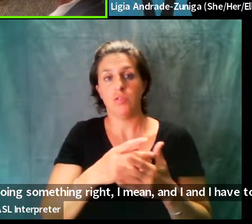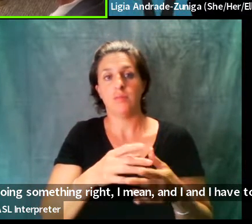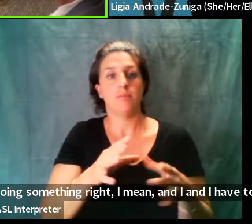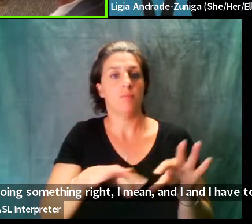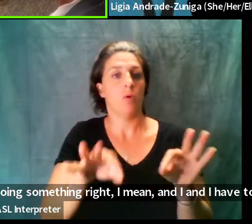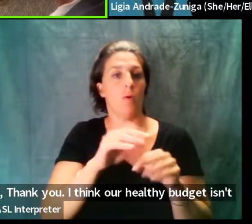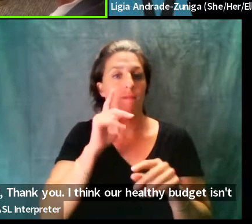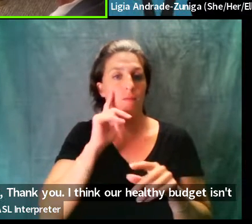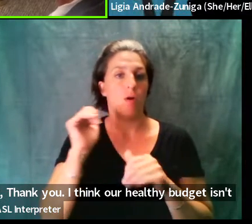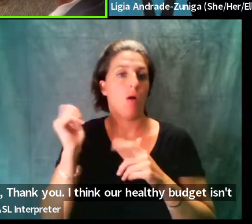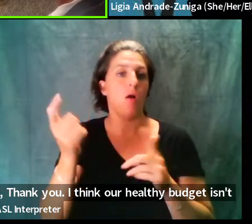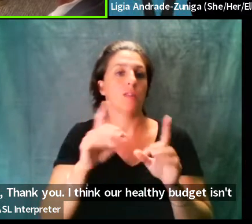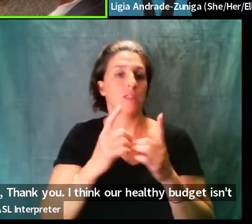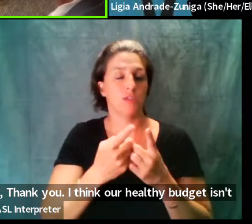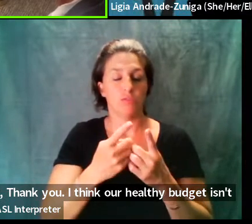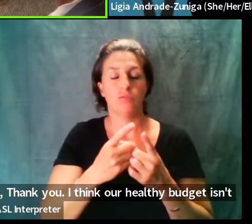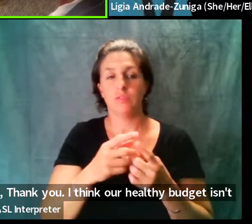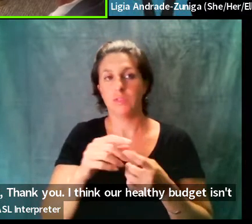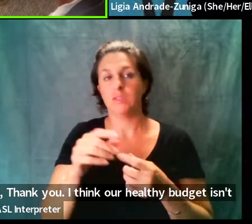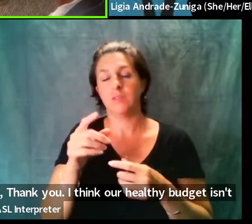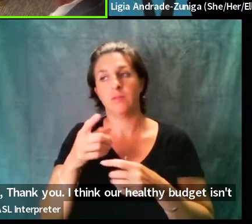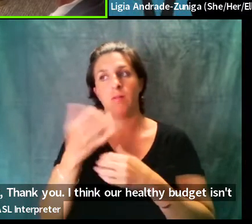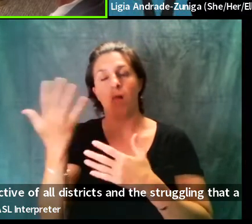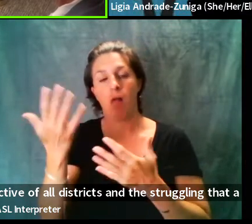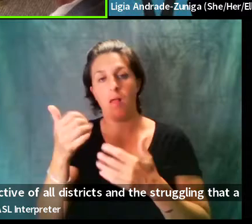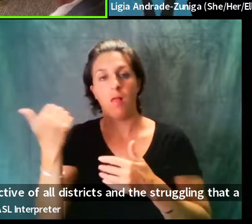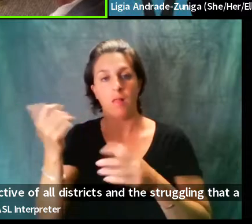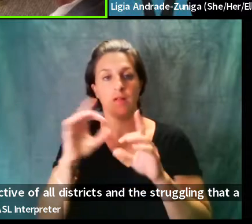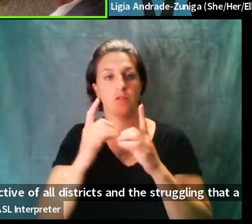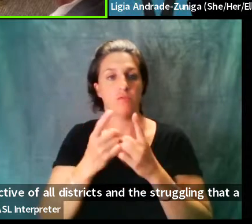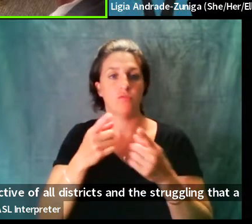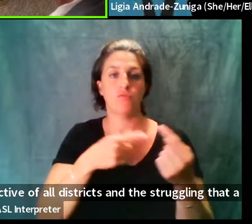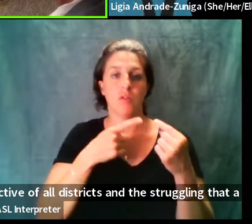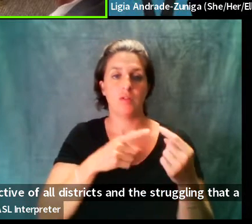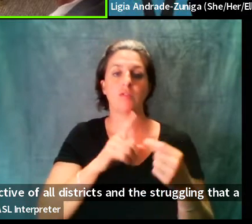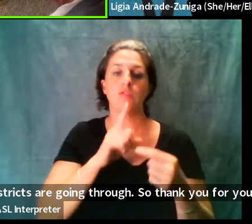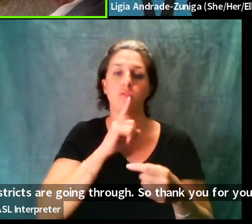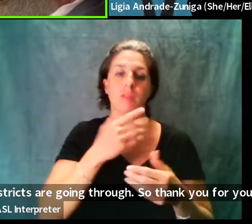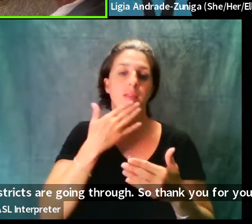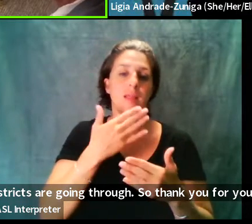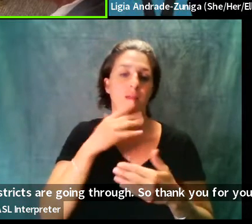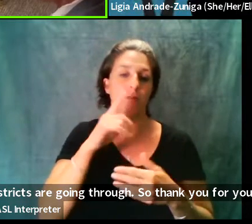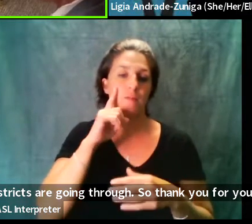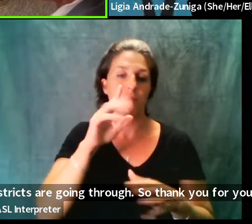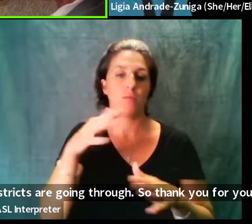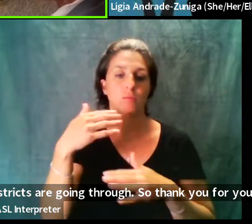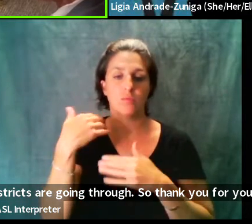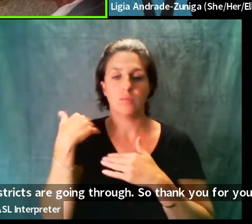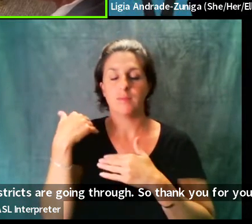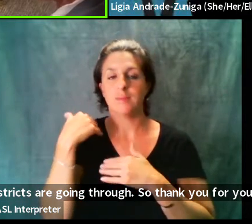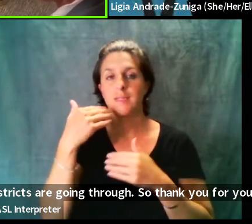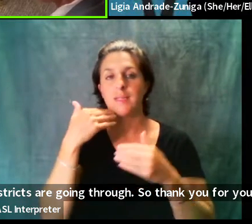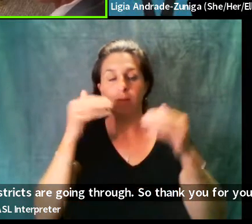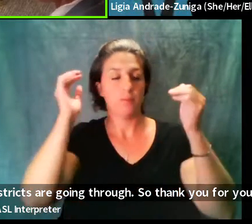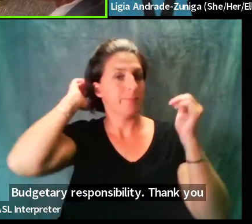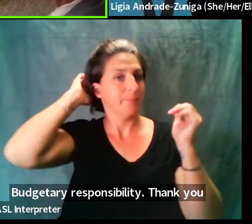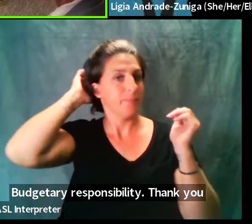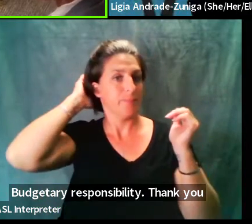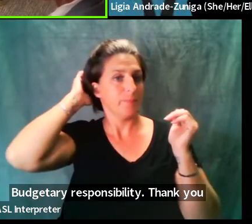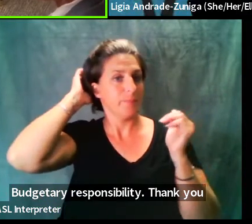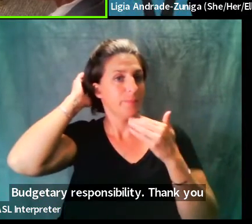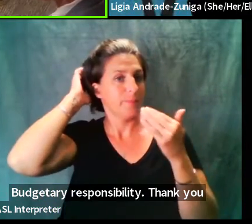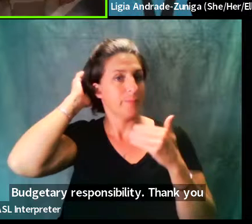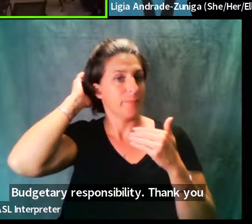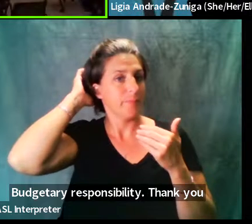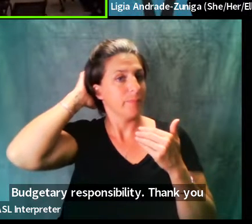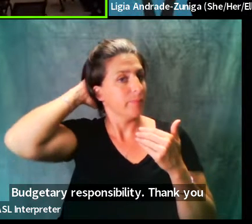struggling that a lot of districts are going through. So thank you for your fiduciary responsibility. Thank you. Thank you. Yes.